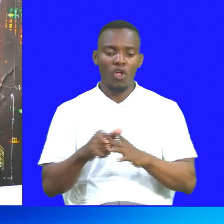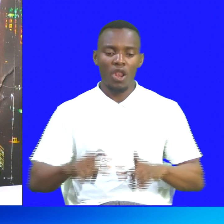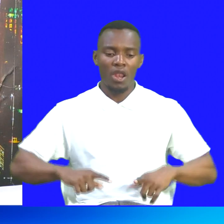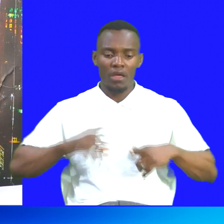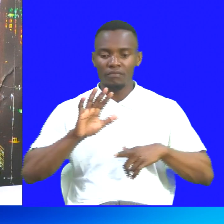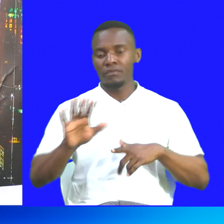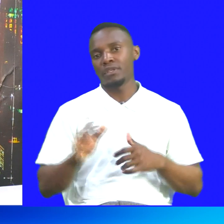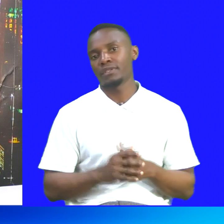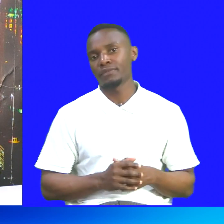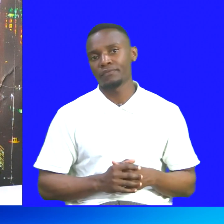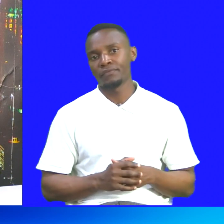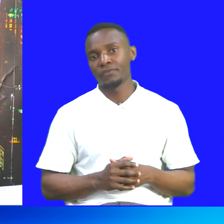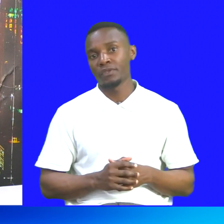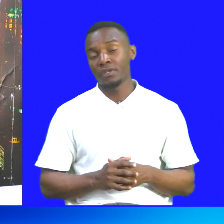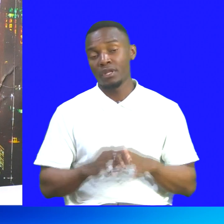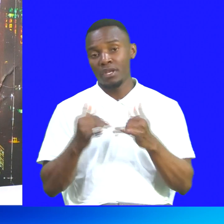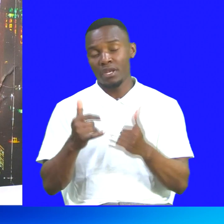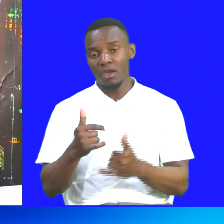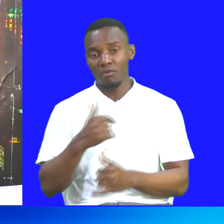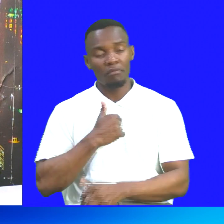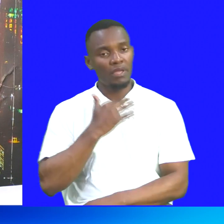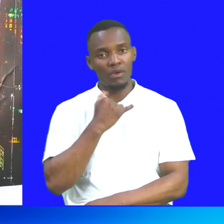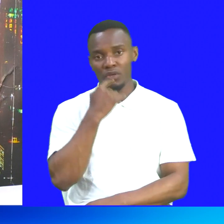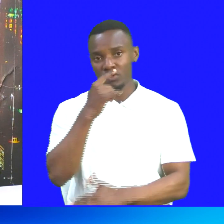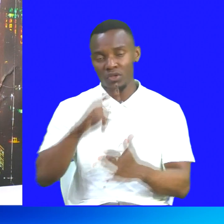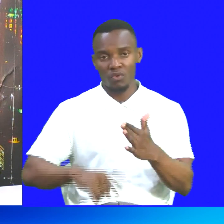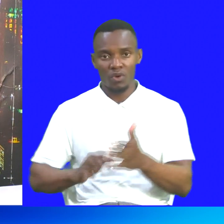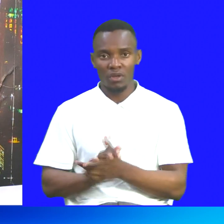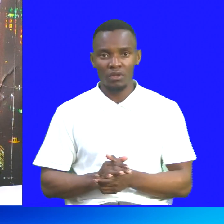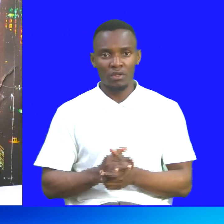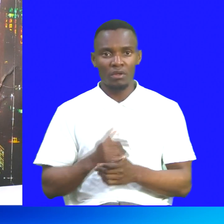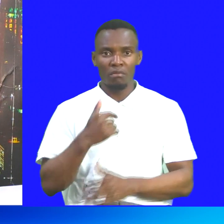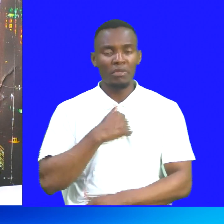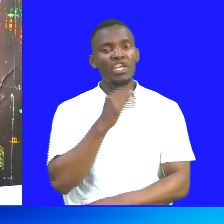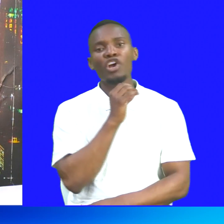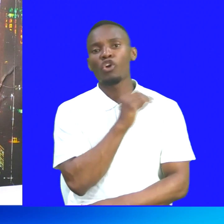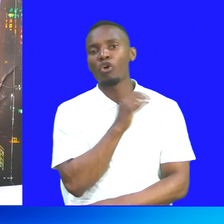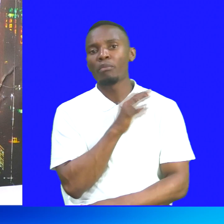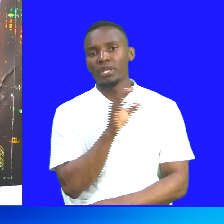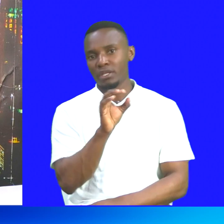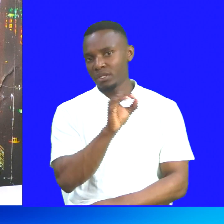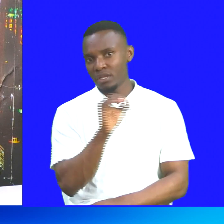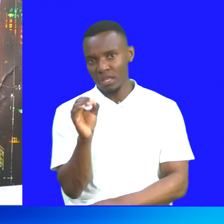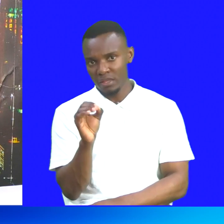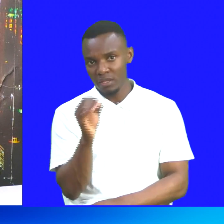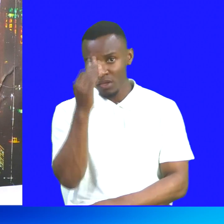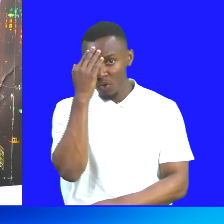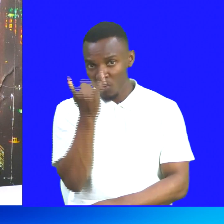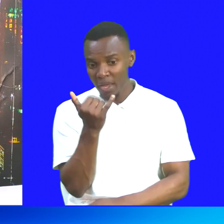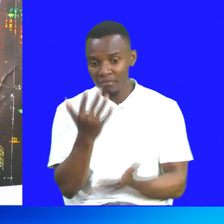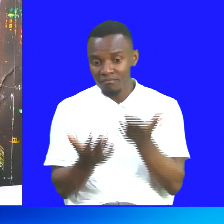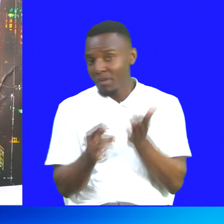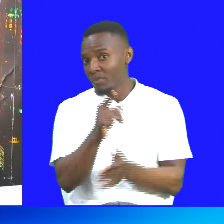As I conclude, this is what I would want to say. I am not complaining, because you may